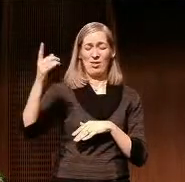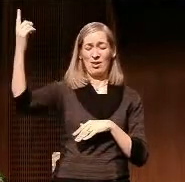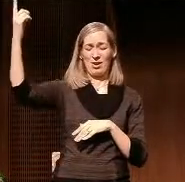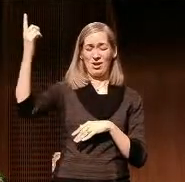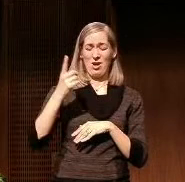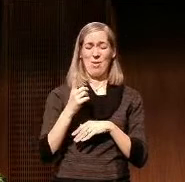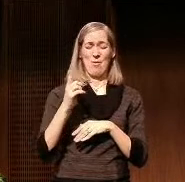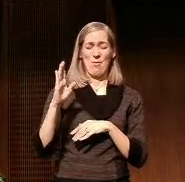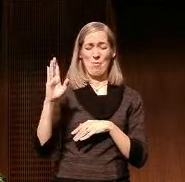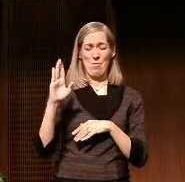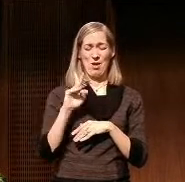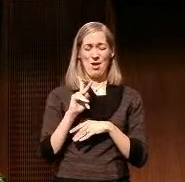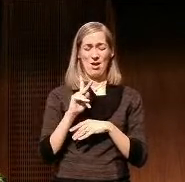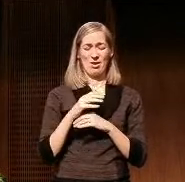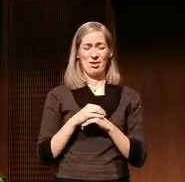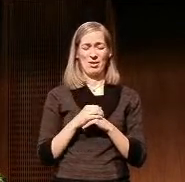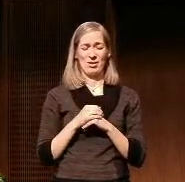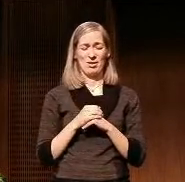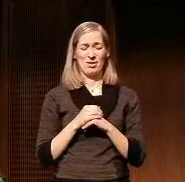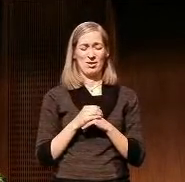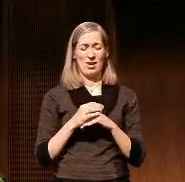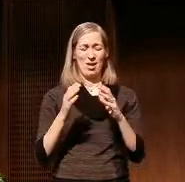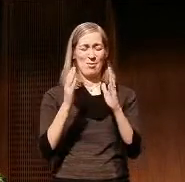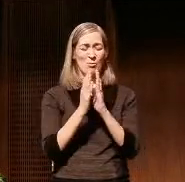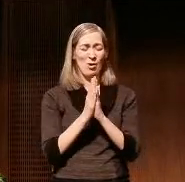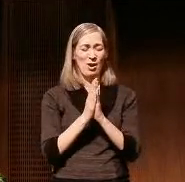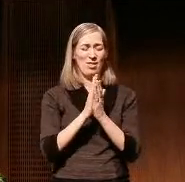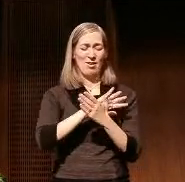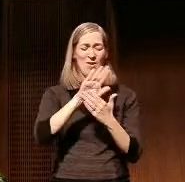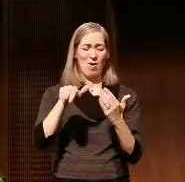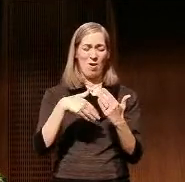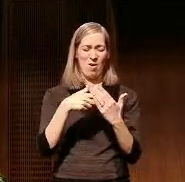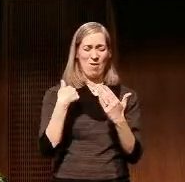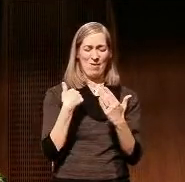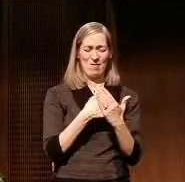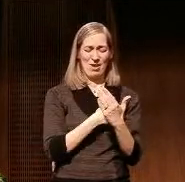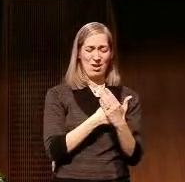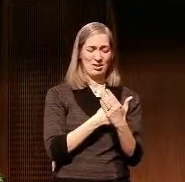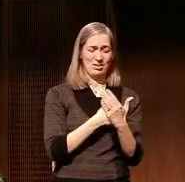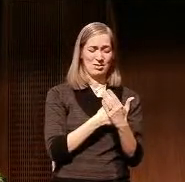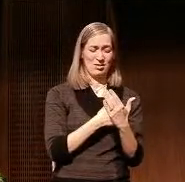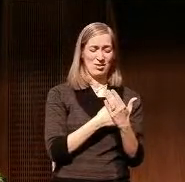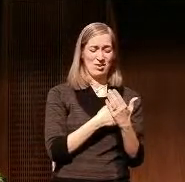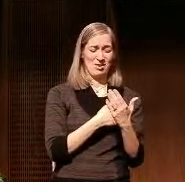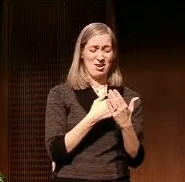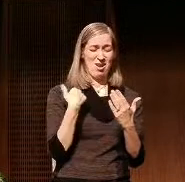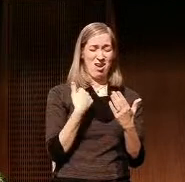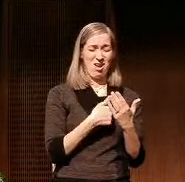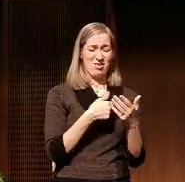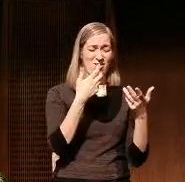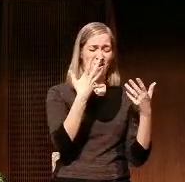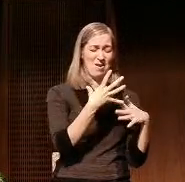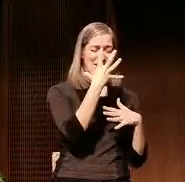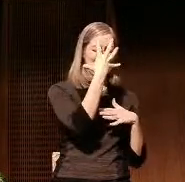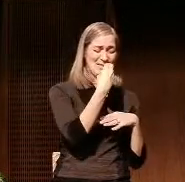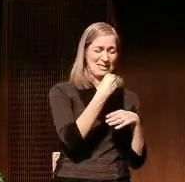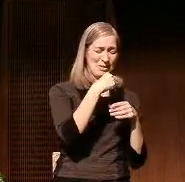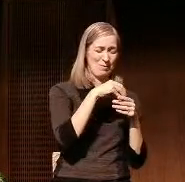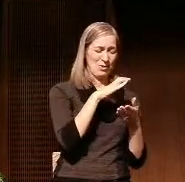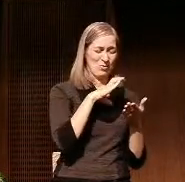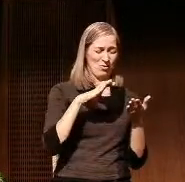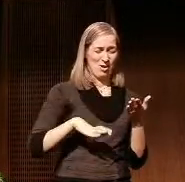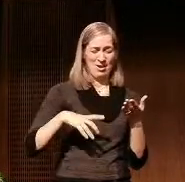And Father, that all of us, those that are asleep in Christ, and those of us that